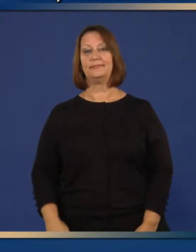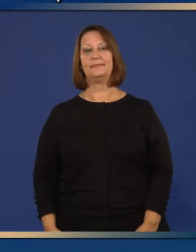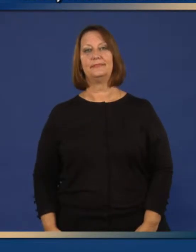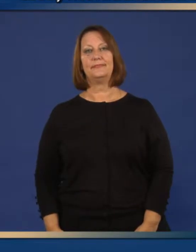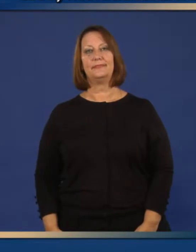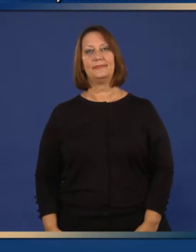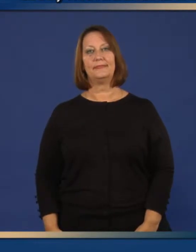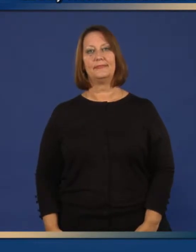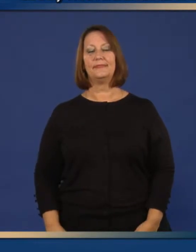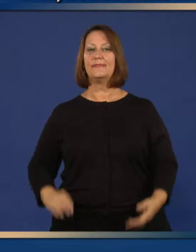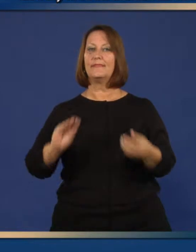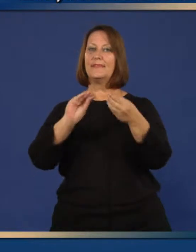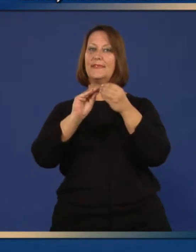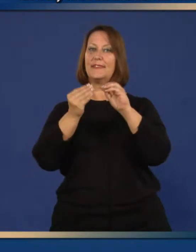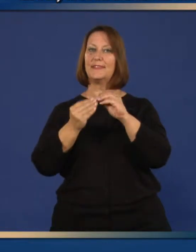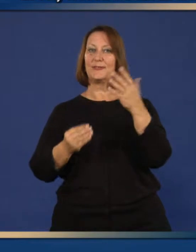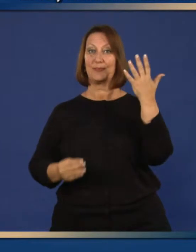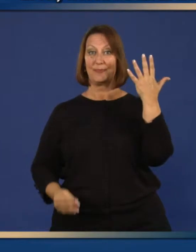Five.